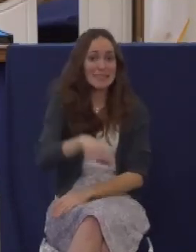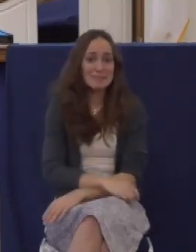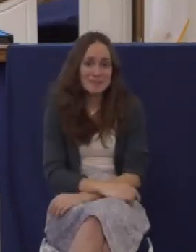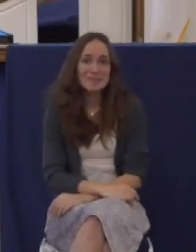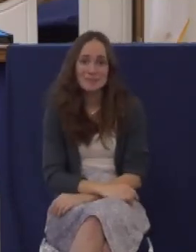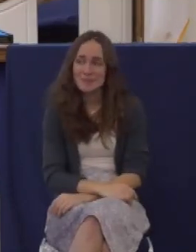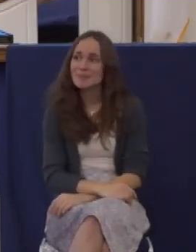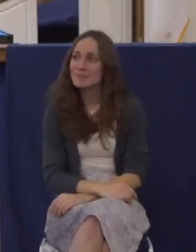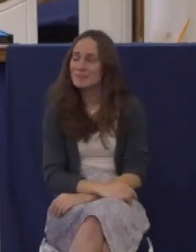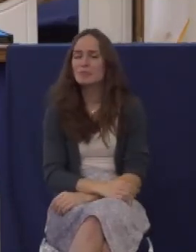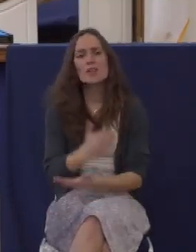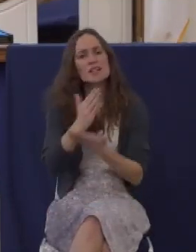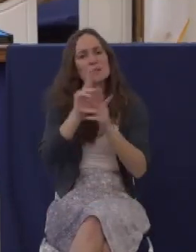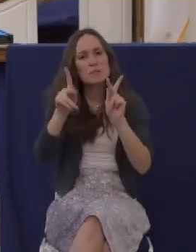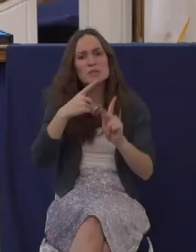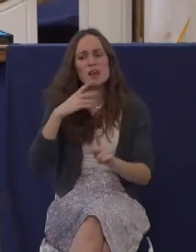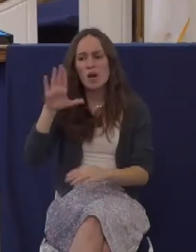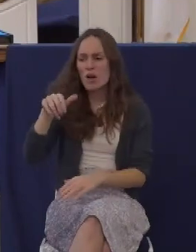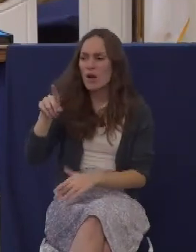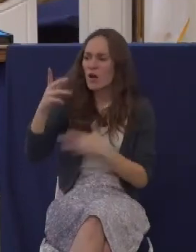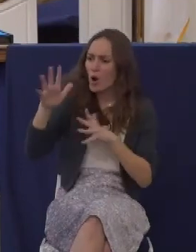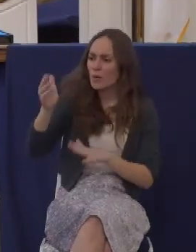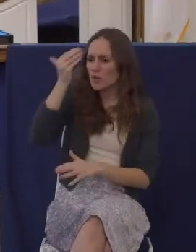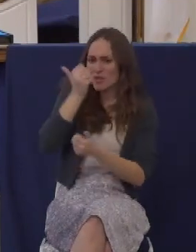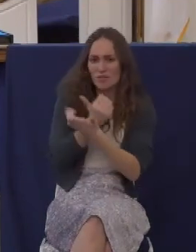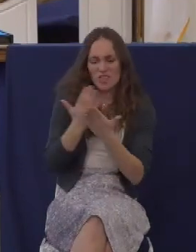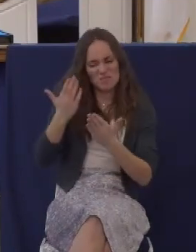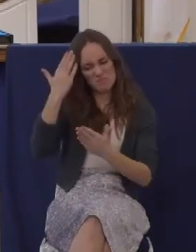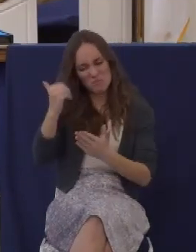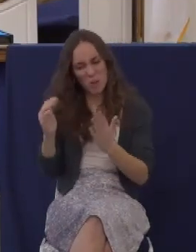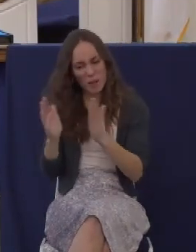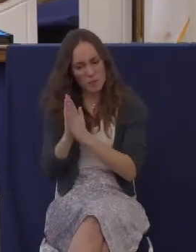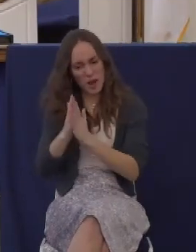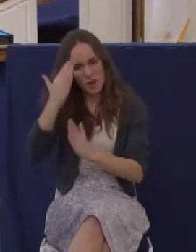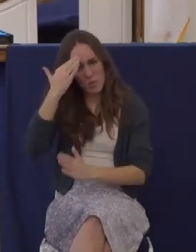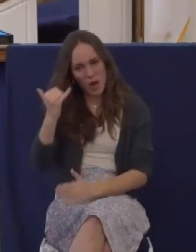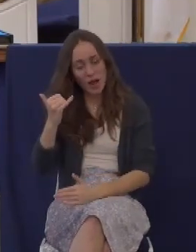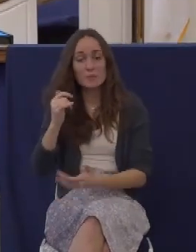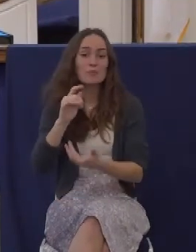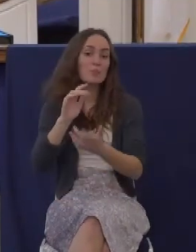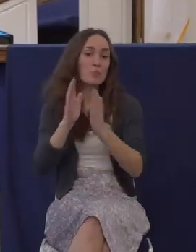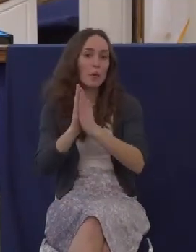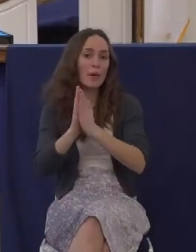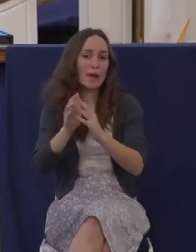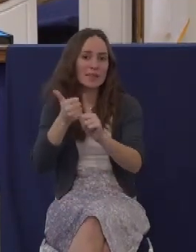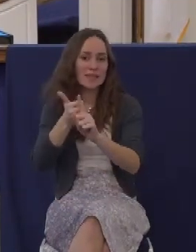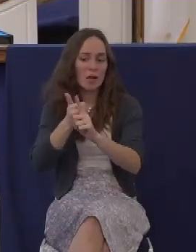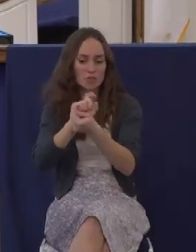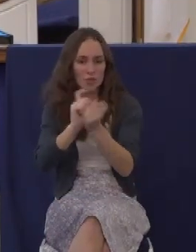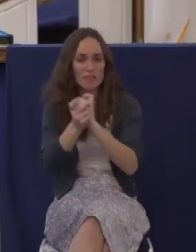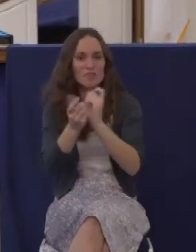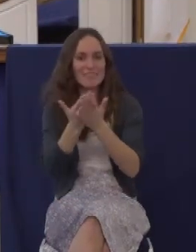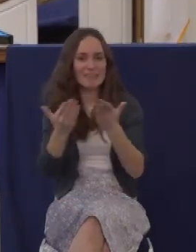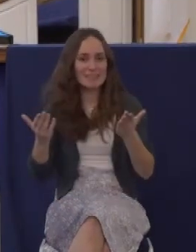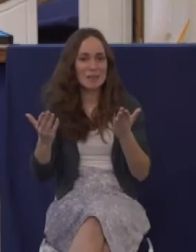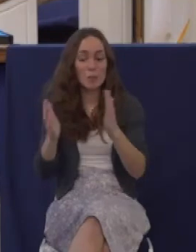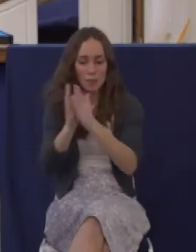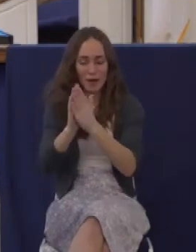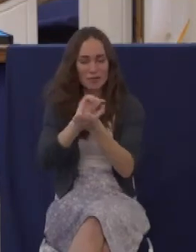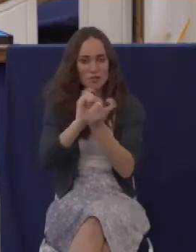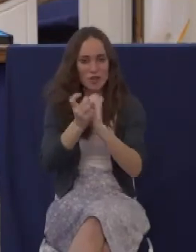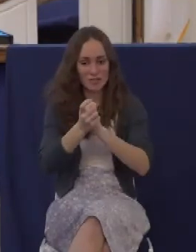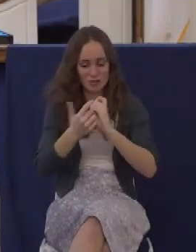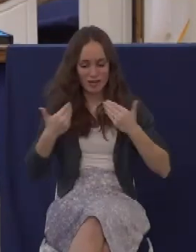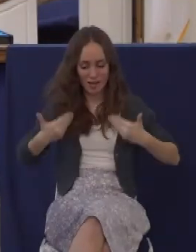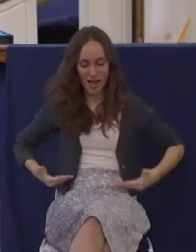Well, some people say, "Well, if he already knows everything, then why pray?" Well, prayer does change things. It changes us, for one thing. And by the way,